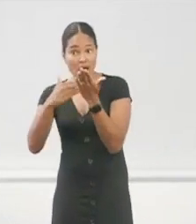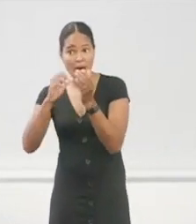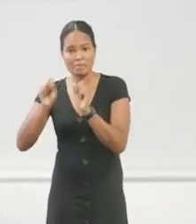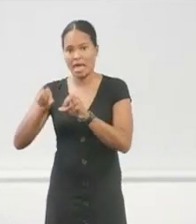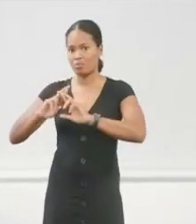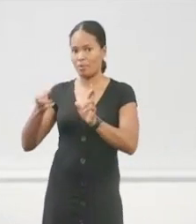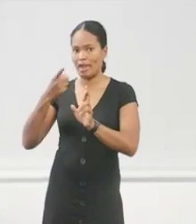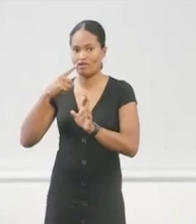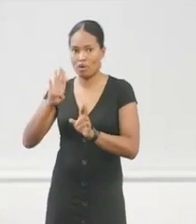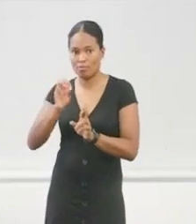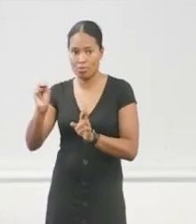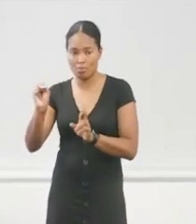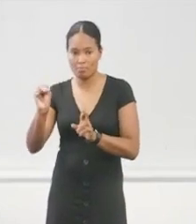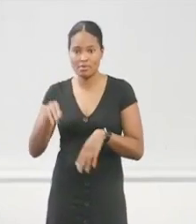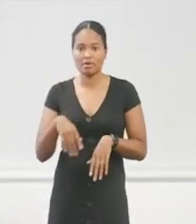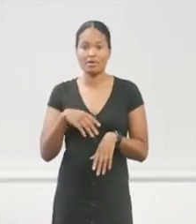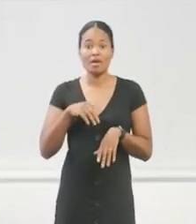put you behind the eight ball.